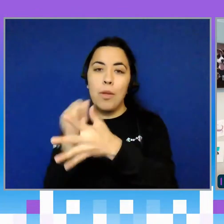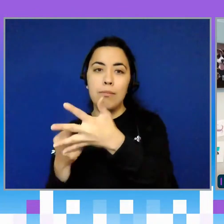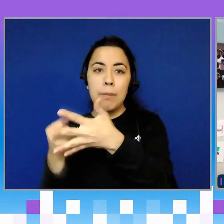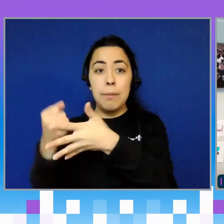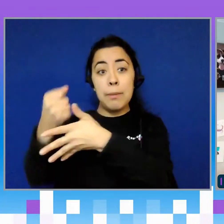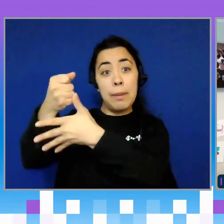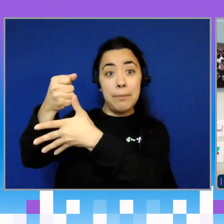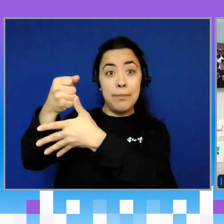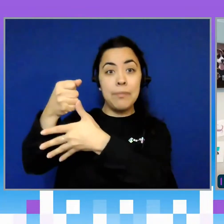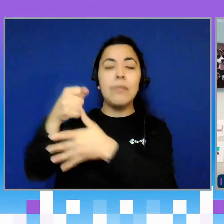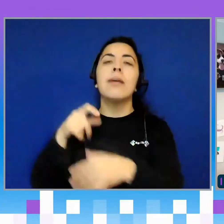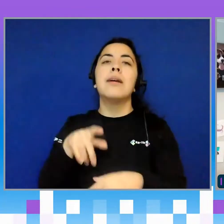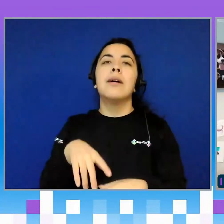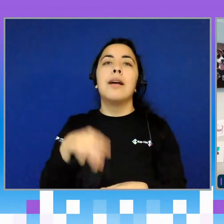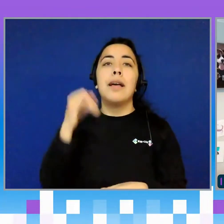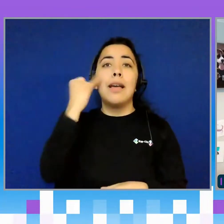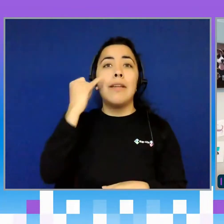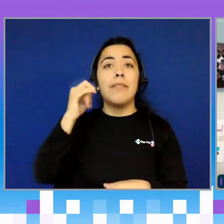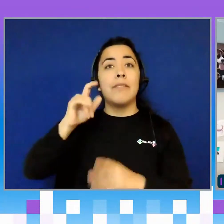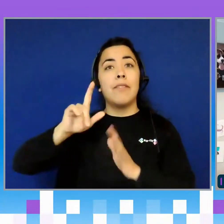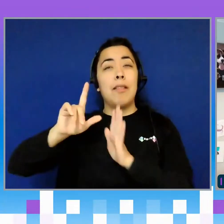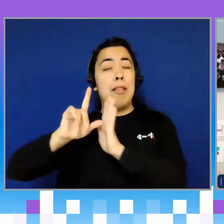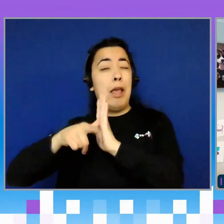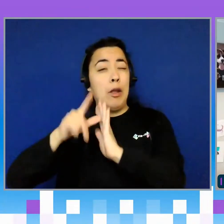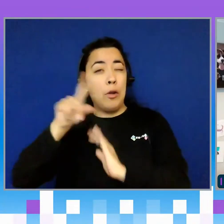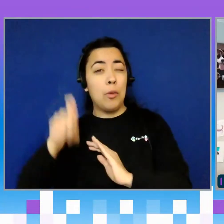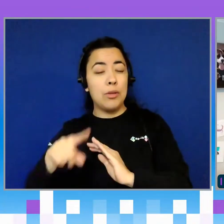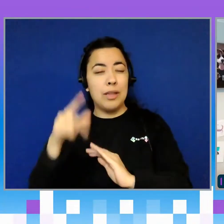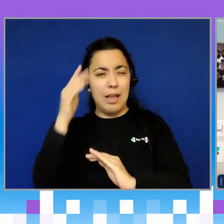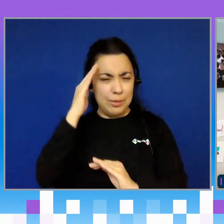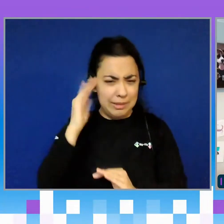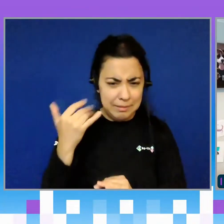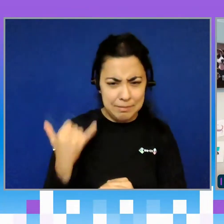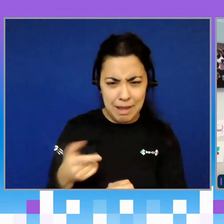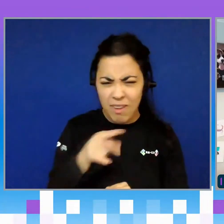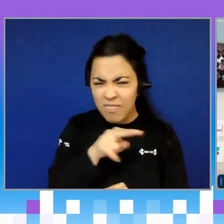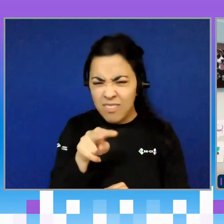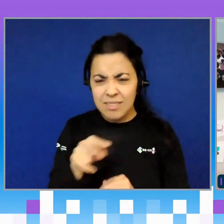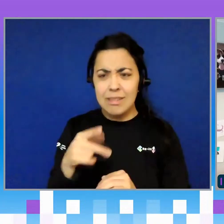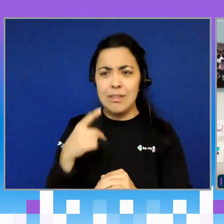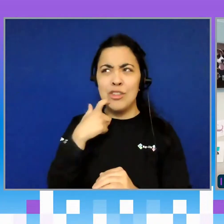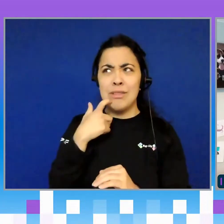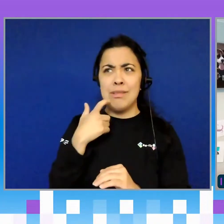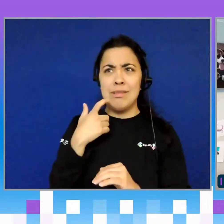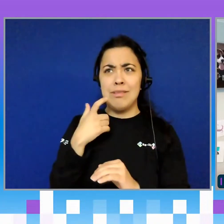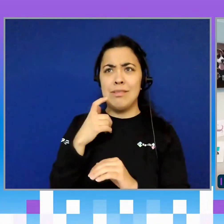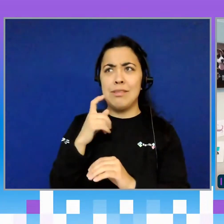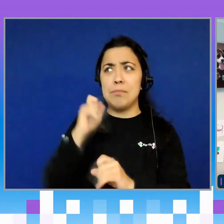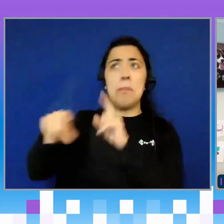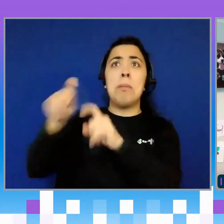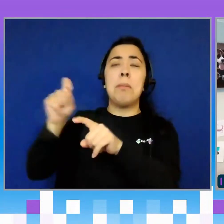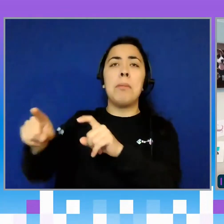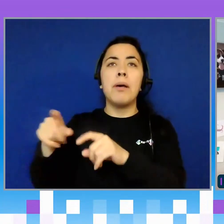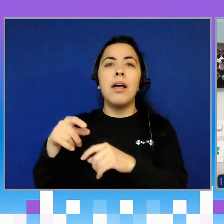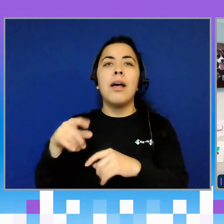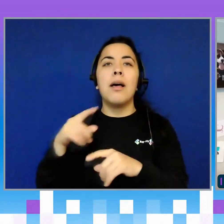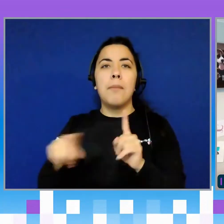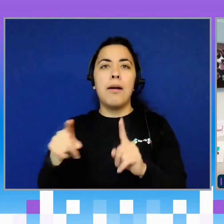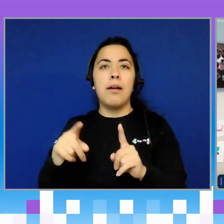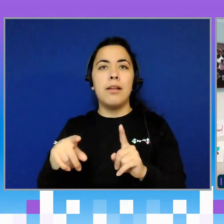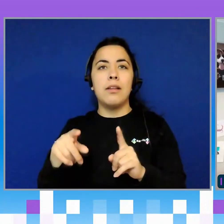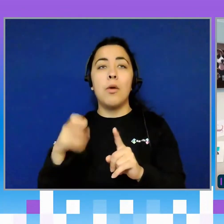questions that were asked later. I know that I'm seeing a lot of questions in here that were probably eventually addressed by the presentation